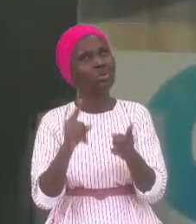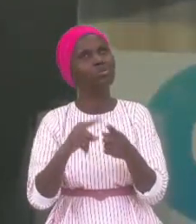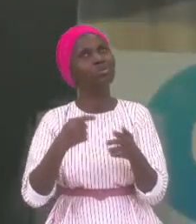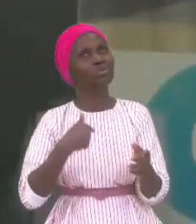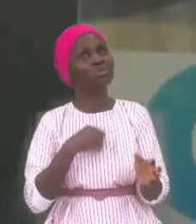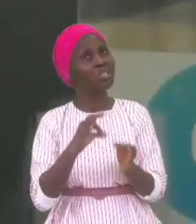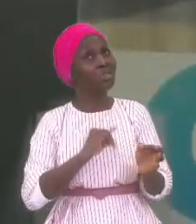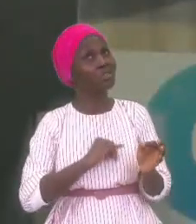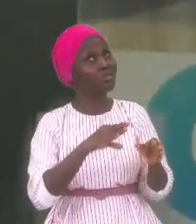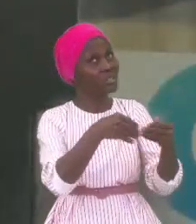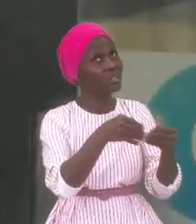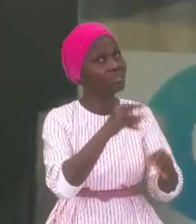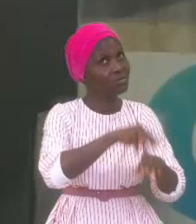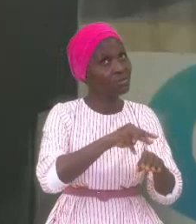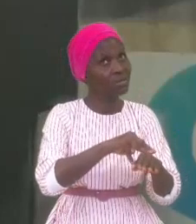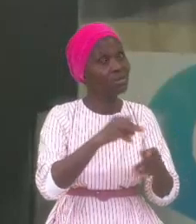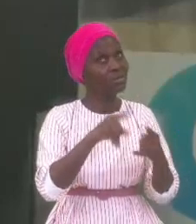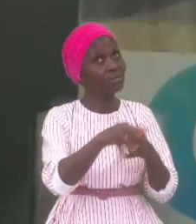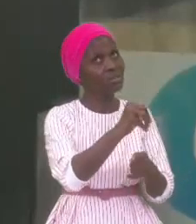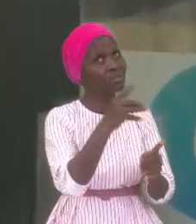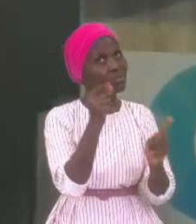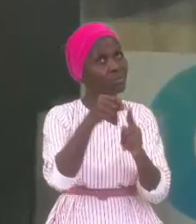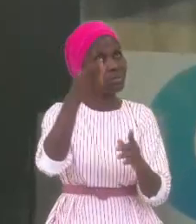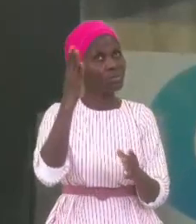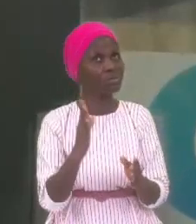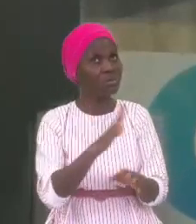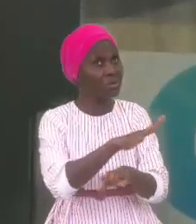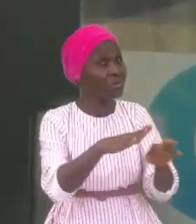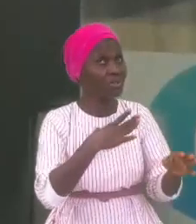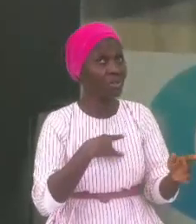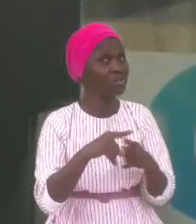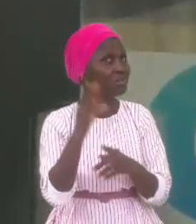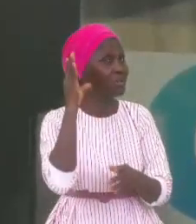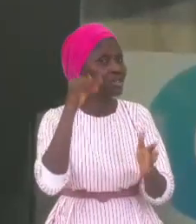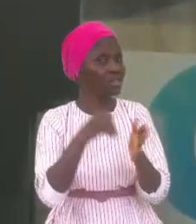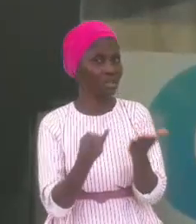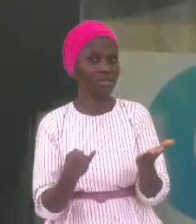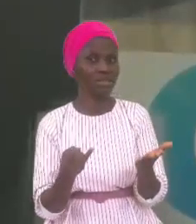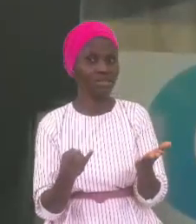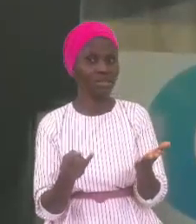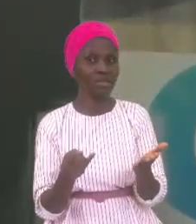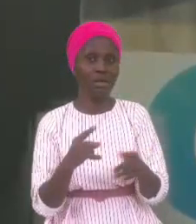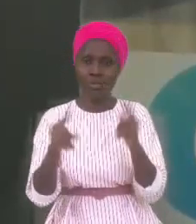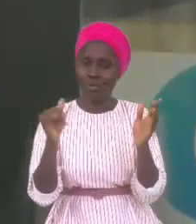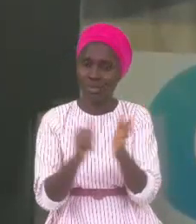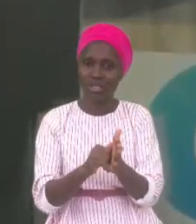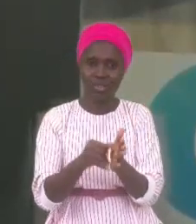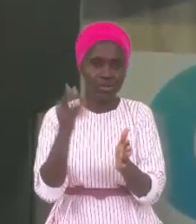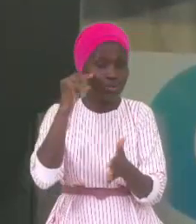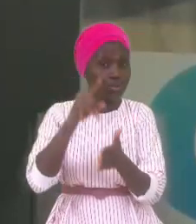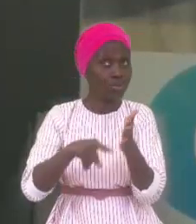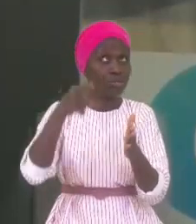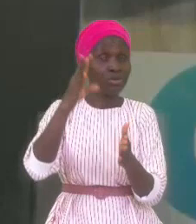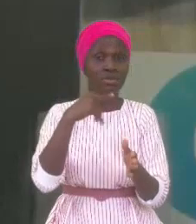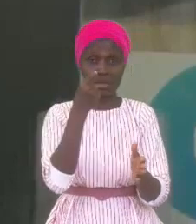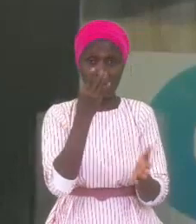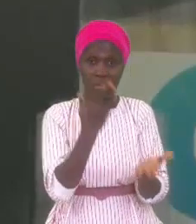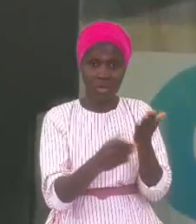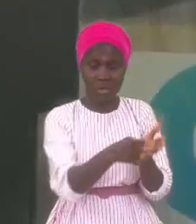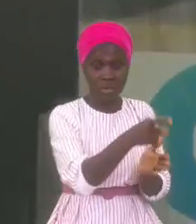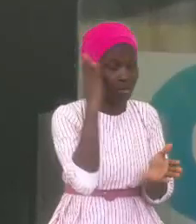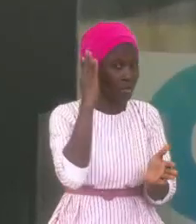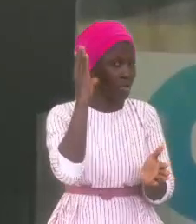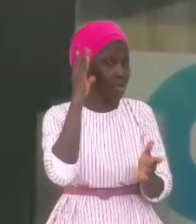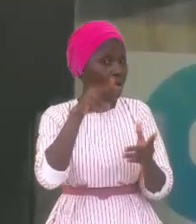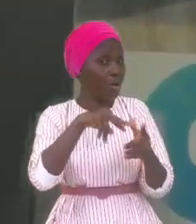the word of God? They don't like to hear that, but God said, whether they will hear or forbear, here is the word